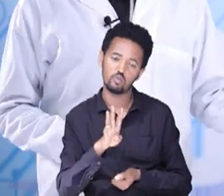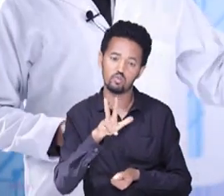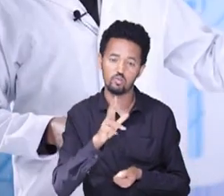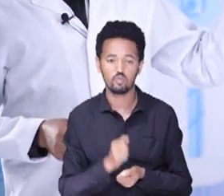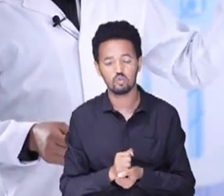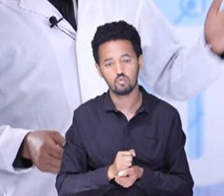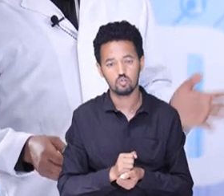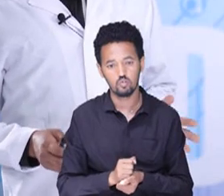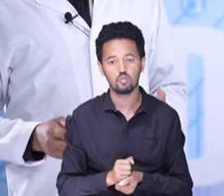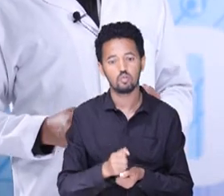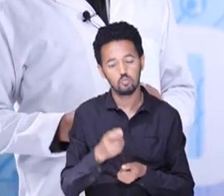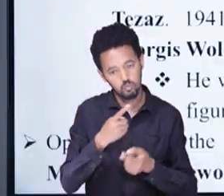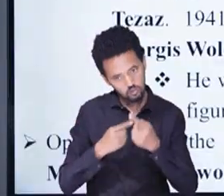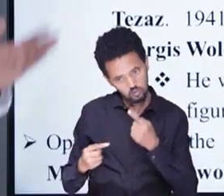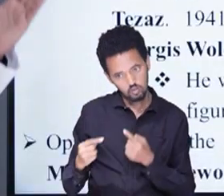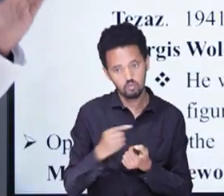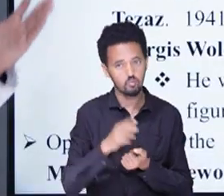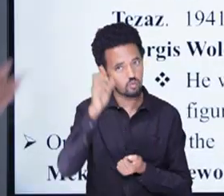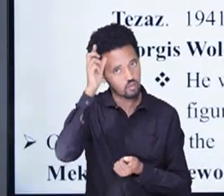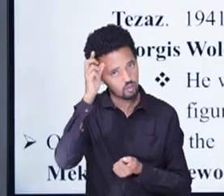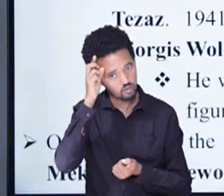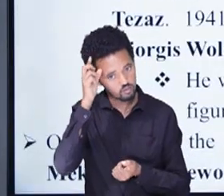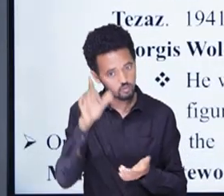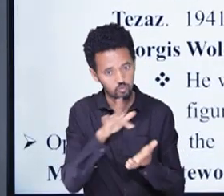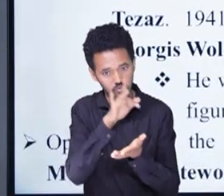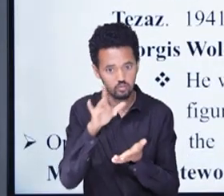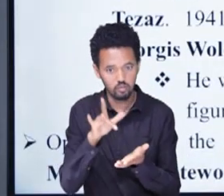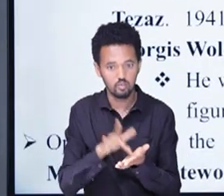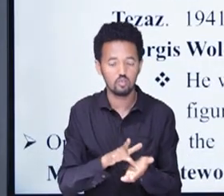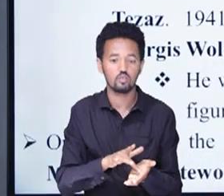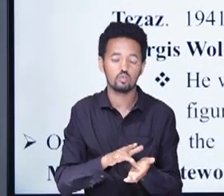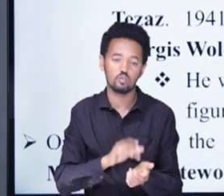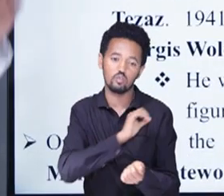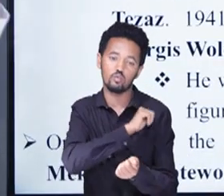43, became the pillars of Haile Selassie's centralization of power.